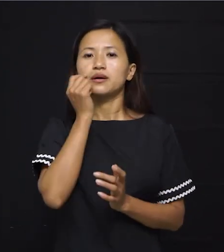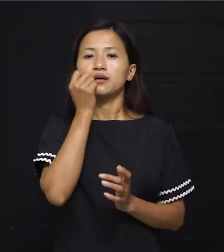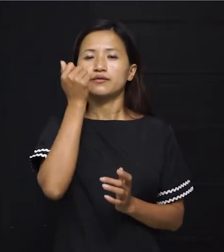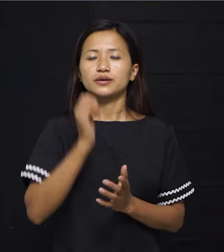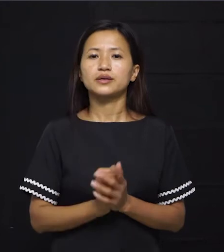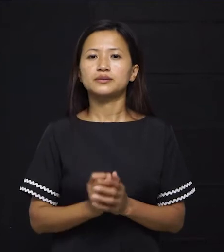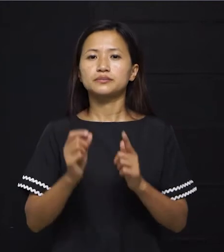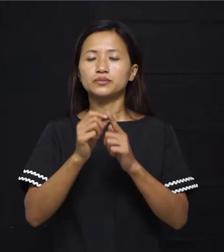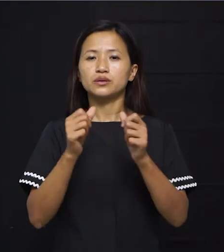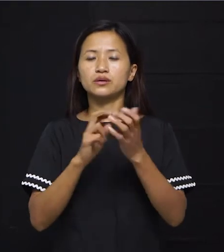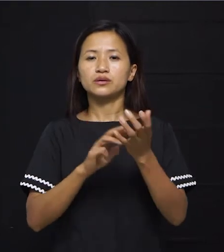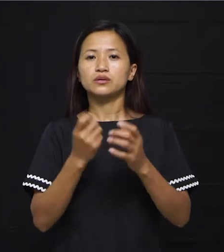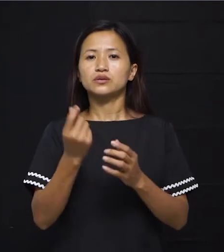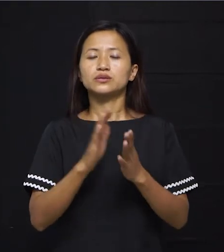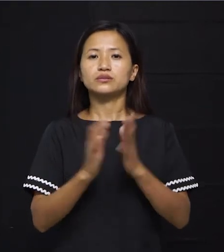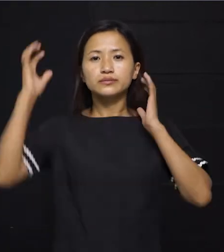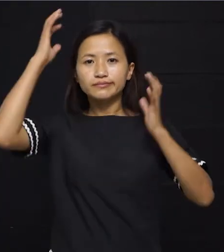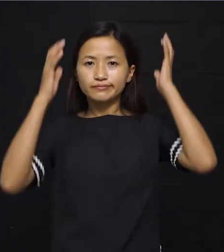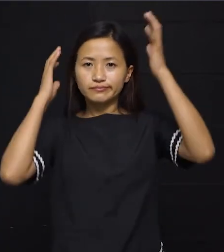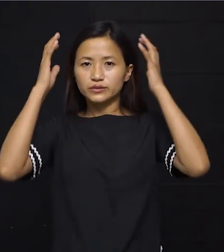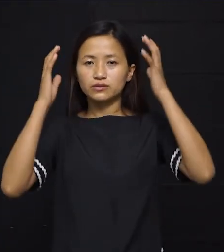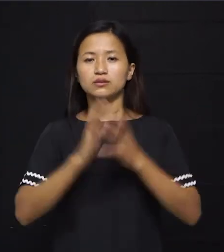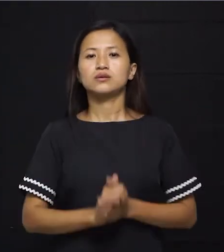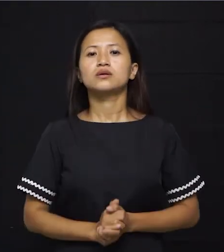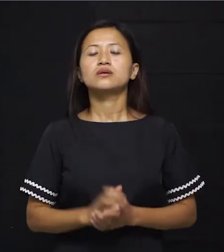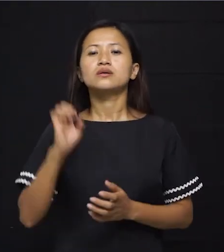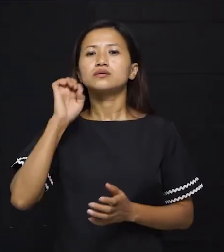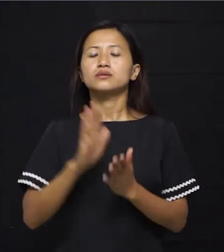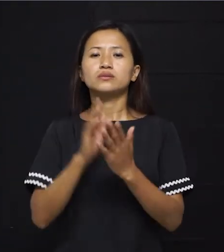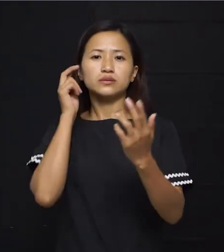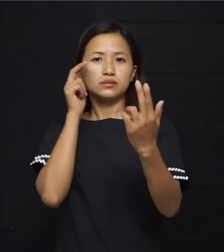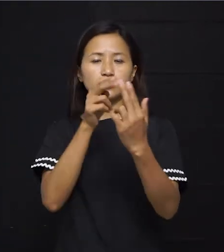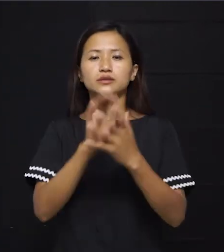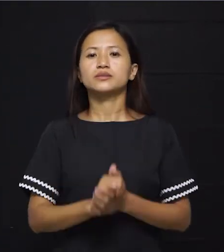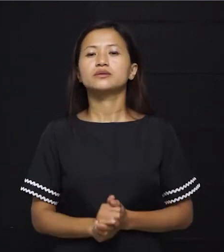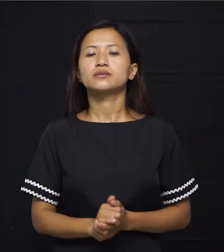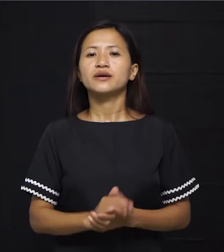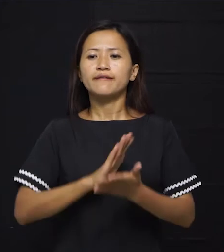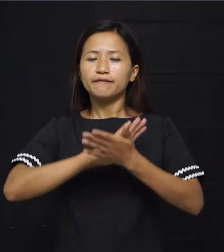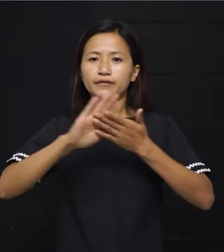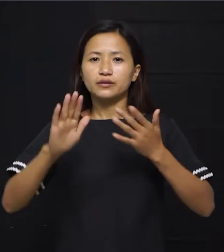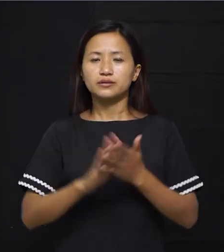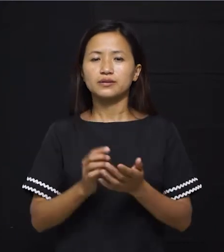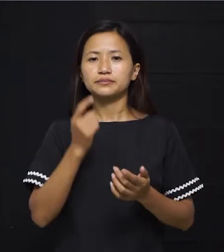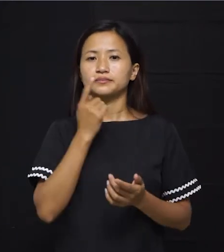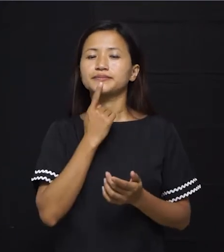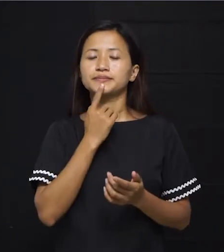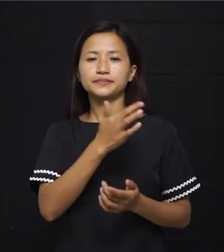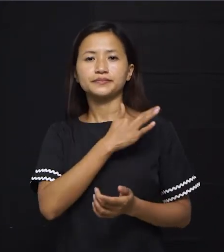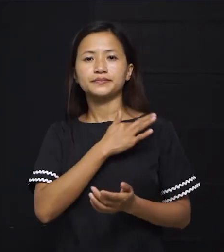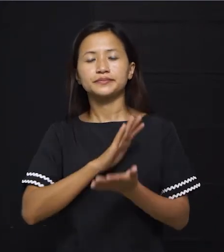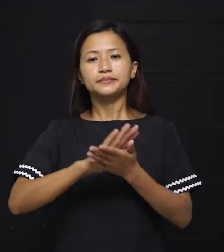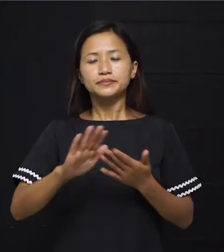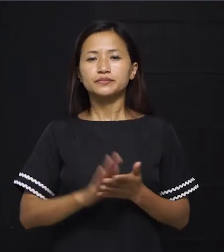as the head punch, Algu began to get worried, because he was not expecting a fair judgment on him, okay?